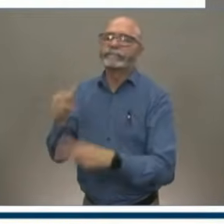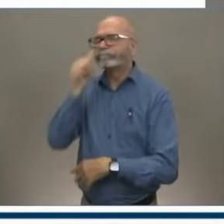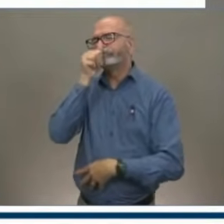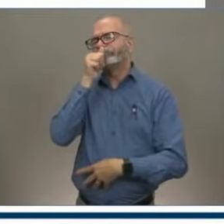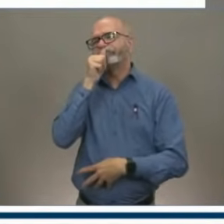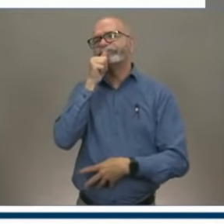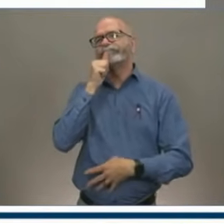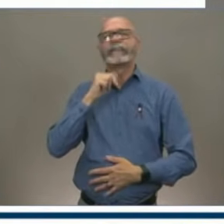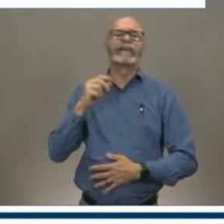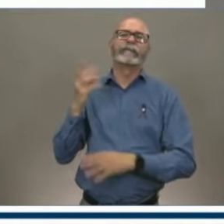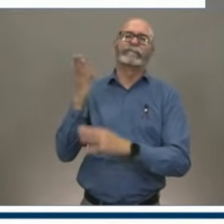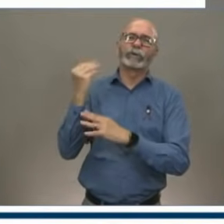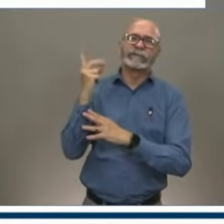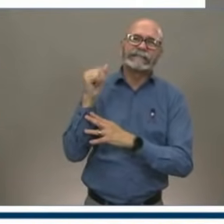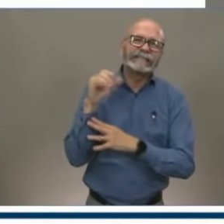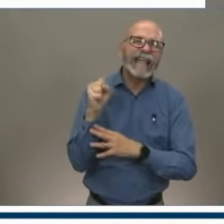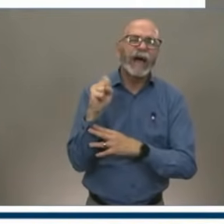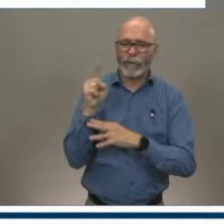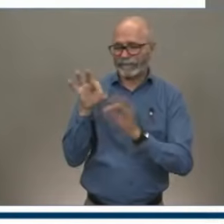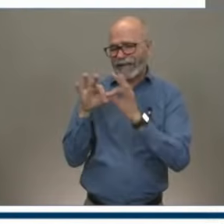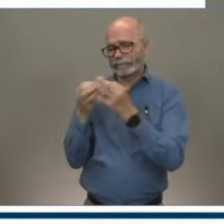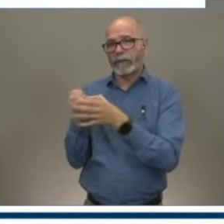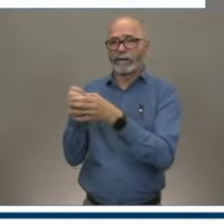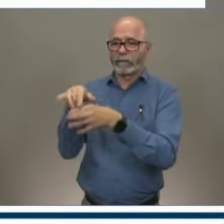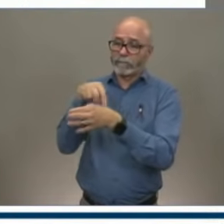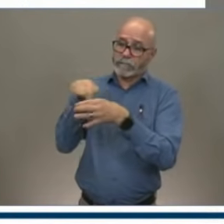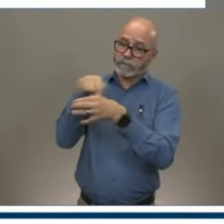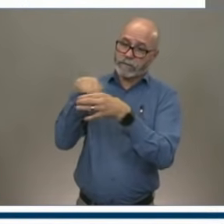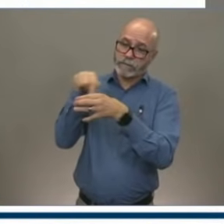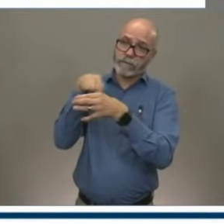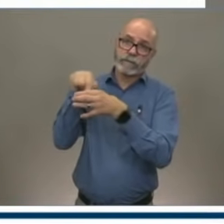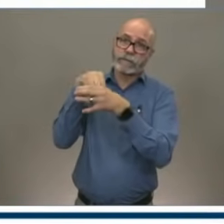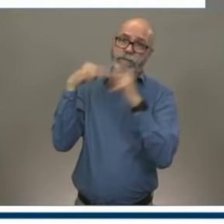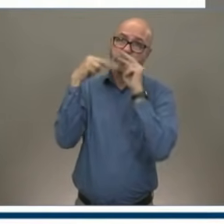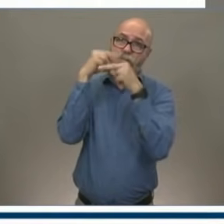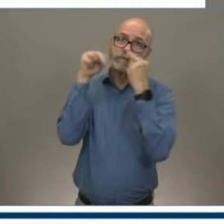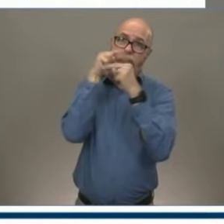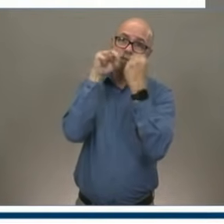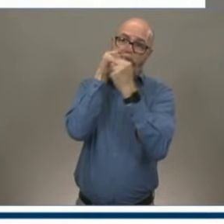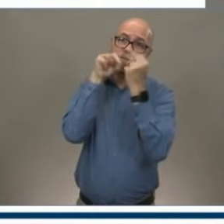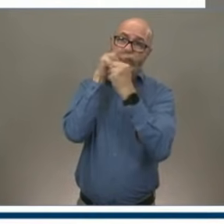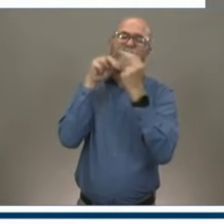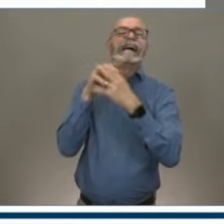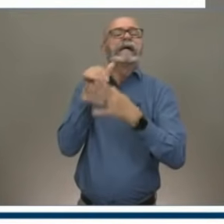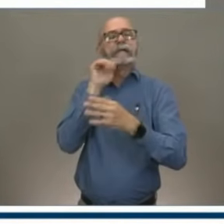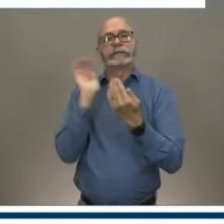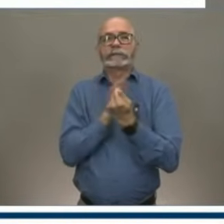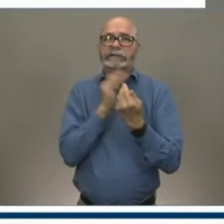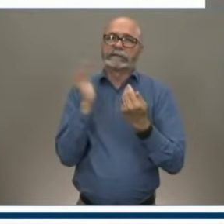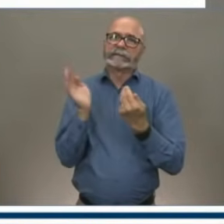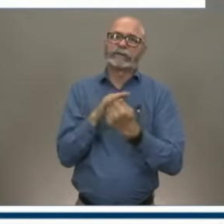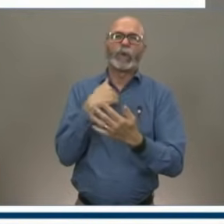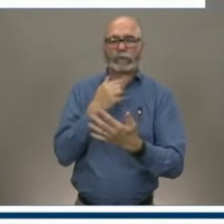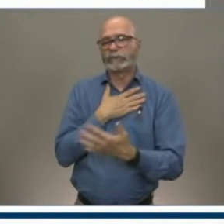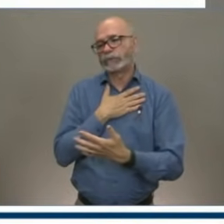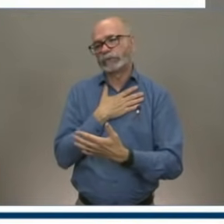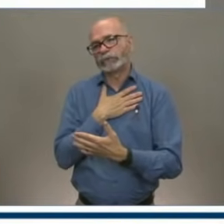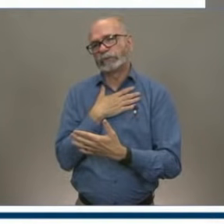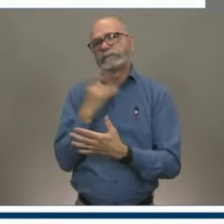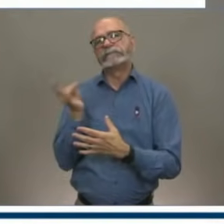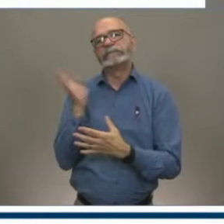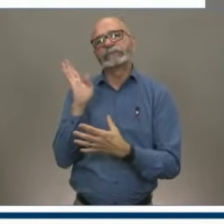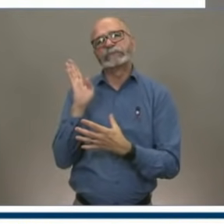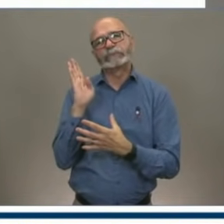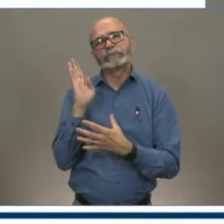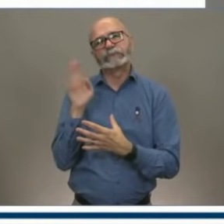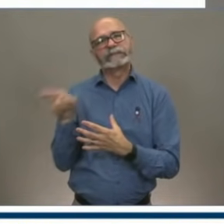with household members. That is tough on everyone involved, and I really feel for the people in this situation. They're doing what they